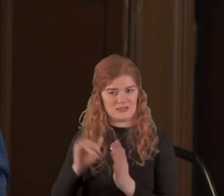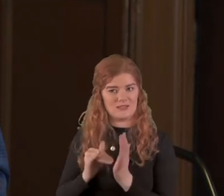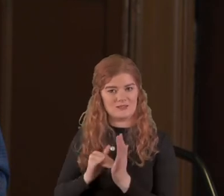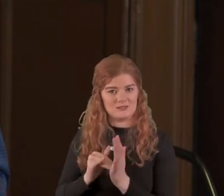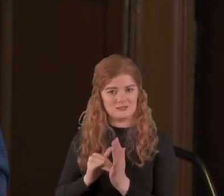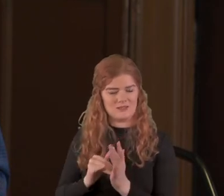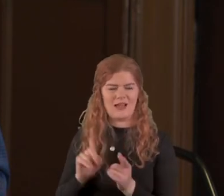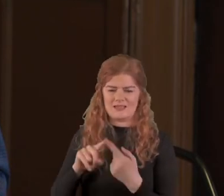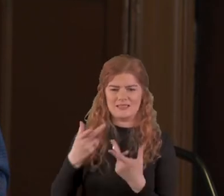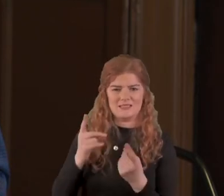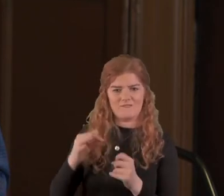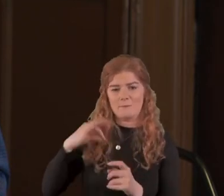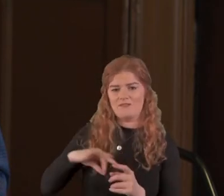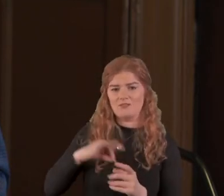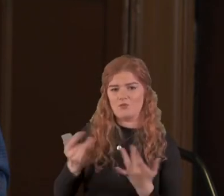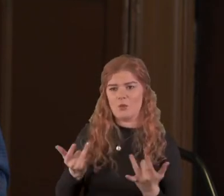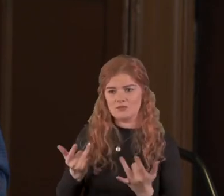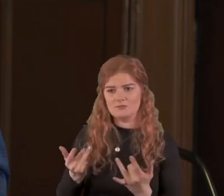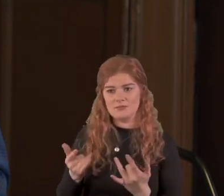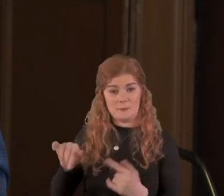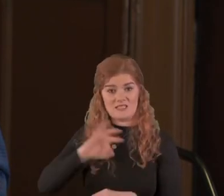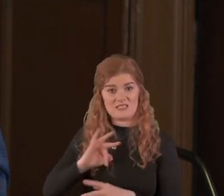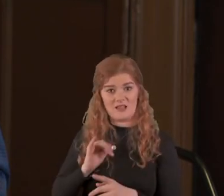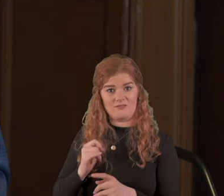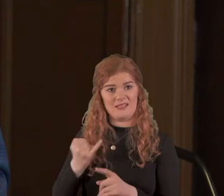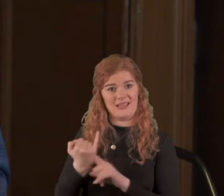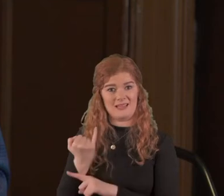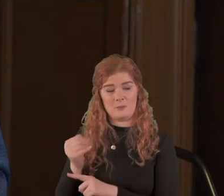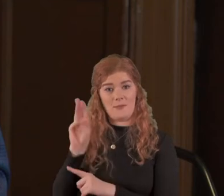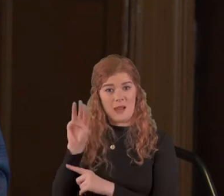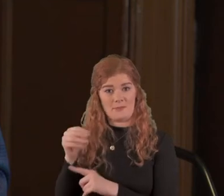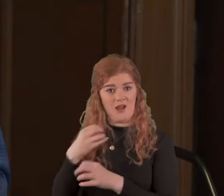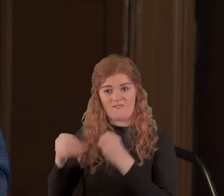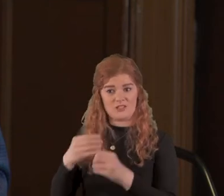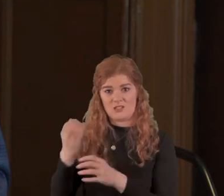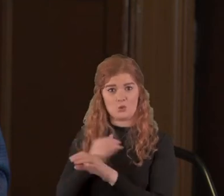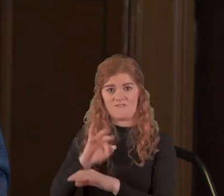He also had the advantage, he had been in office continuously since